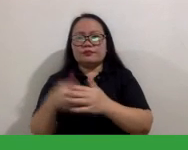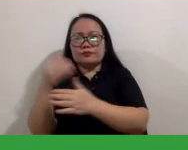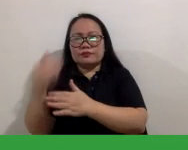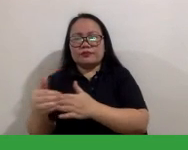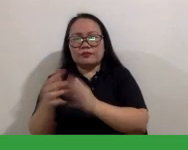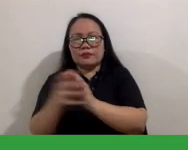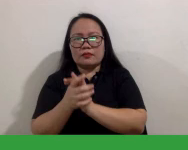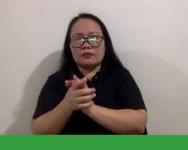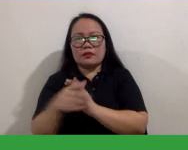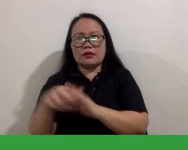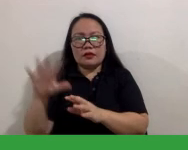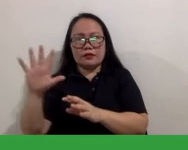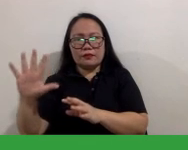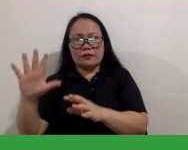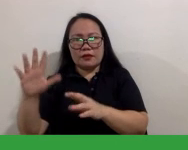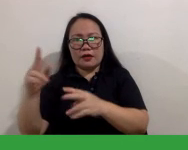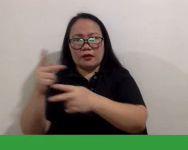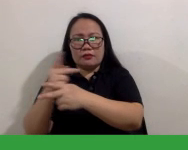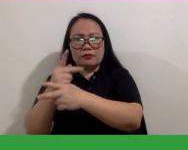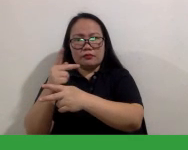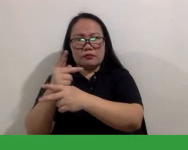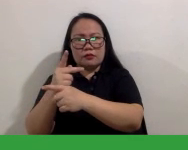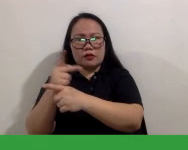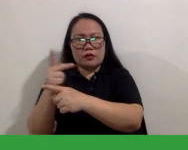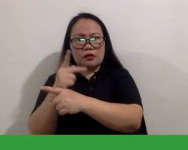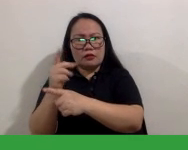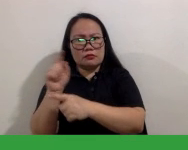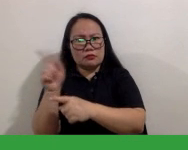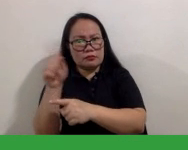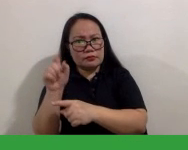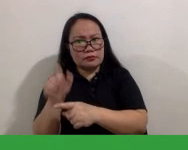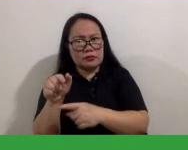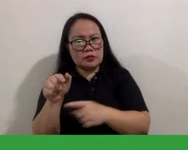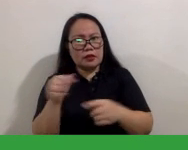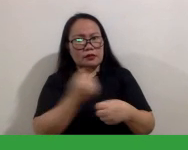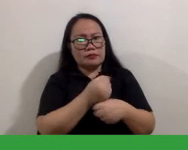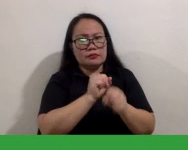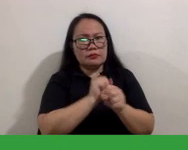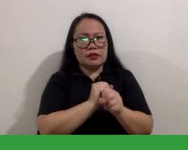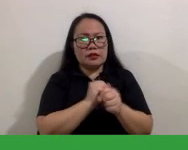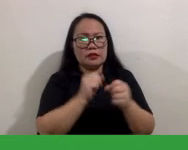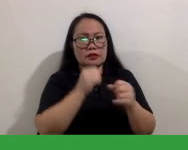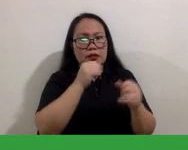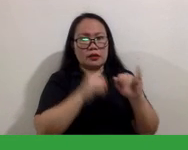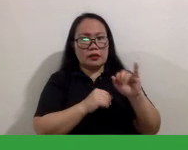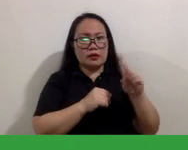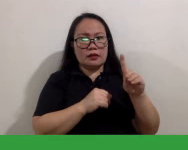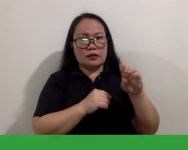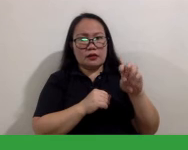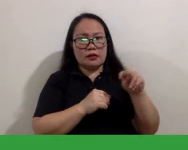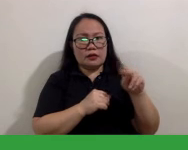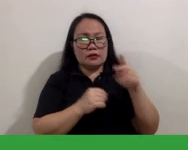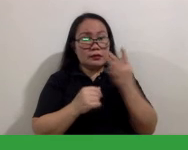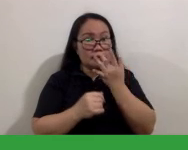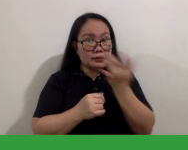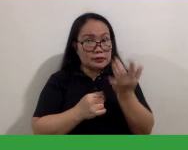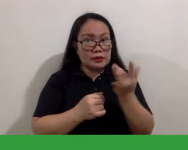2. Another. So, I have 5 times blank. So, ano kaya ito kung gagawin natin